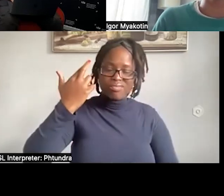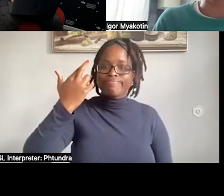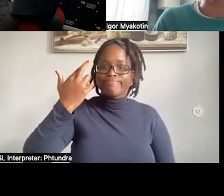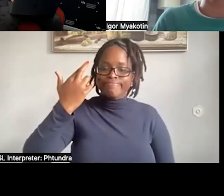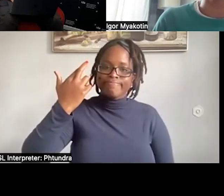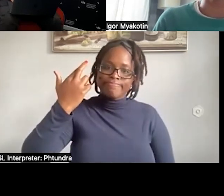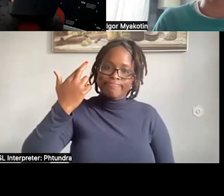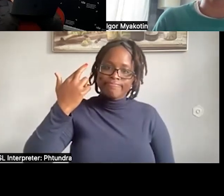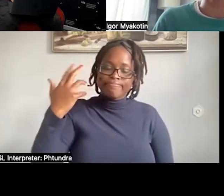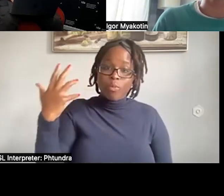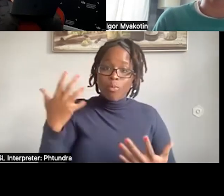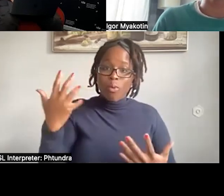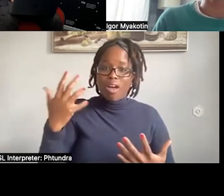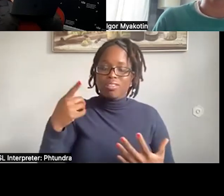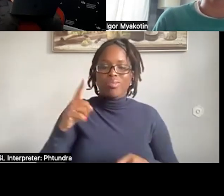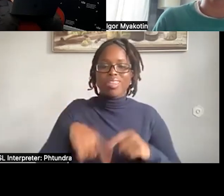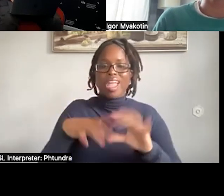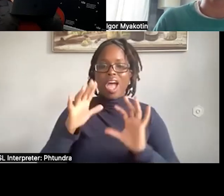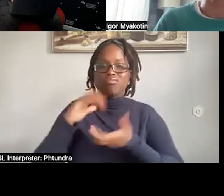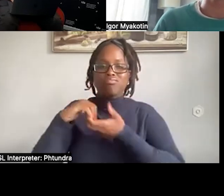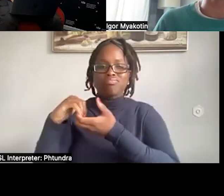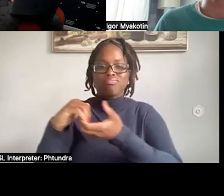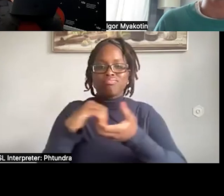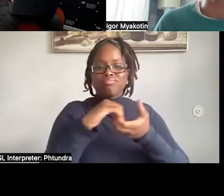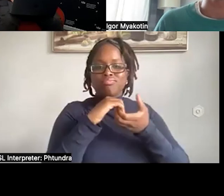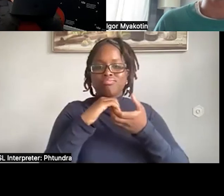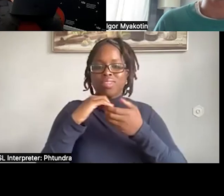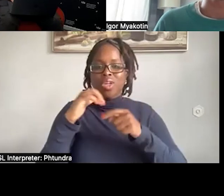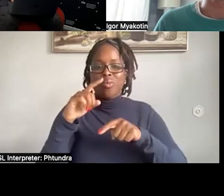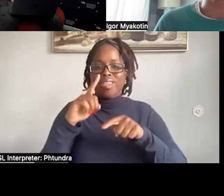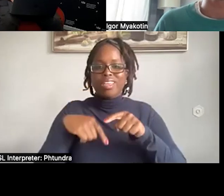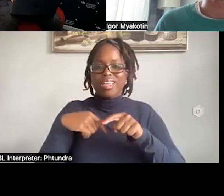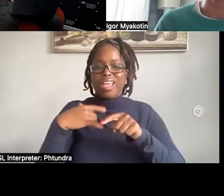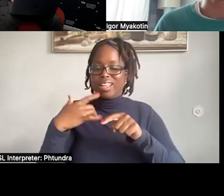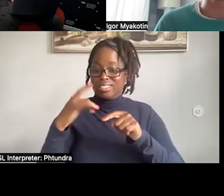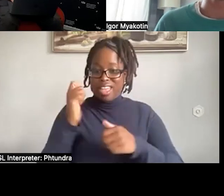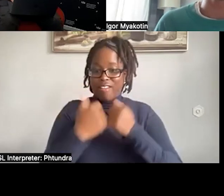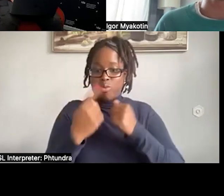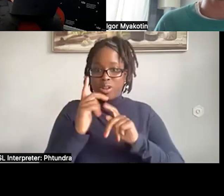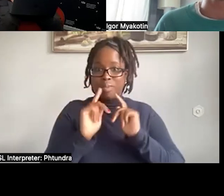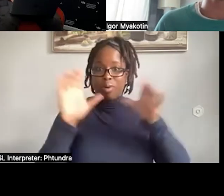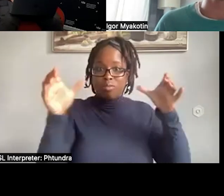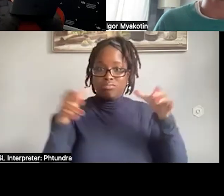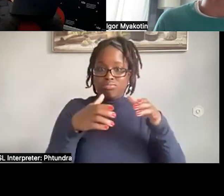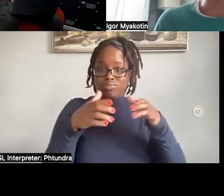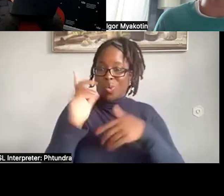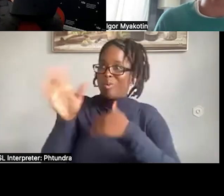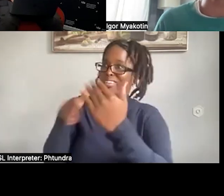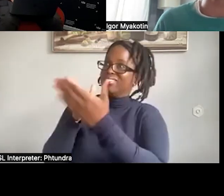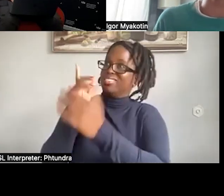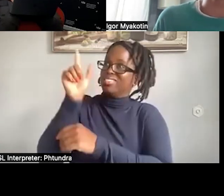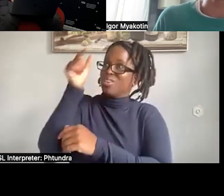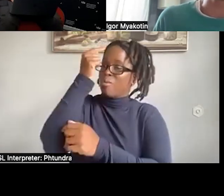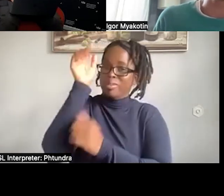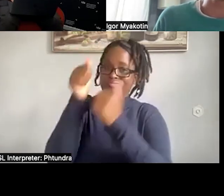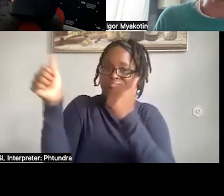we cannot unite and fight against the regime, and probably, you